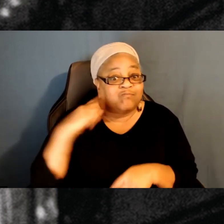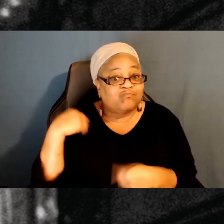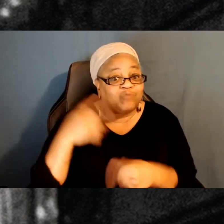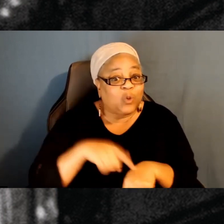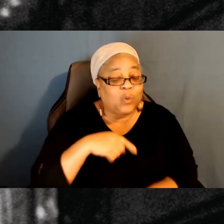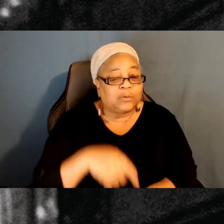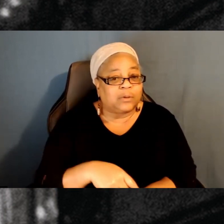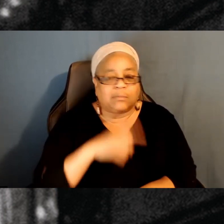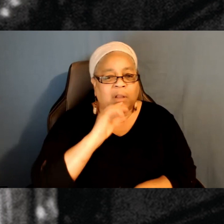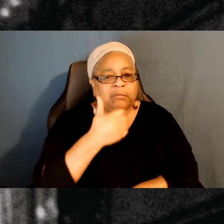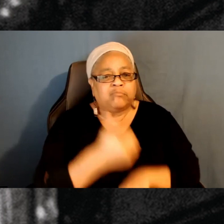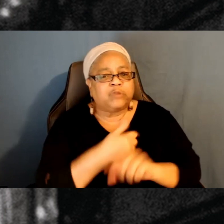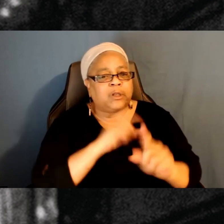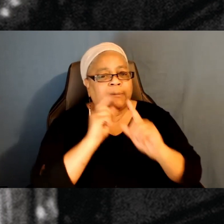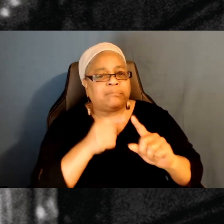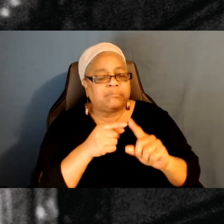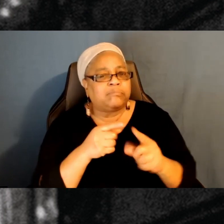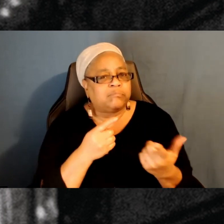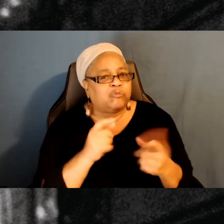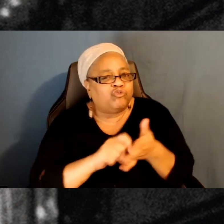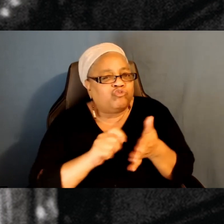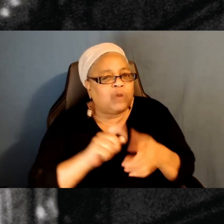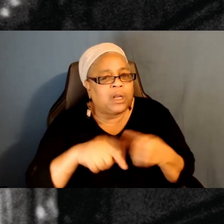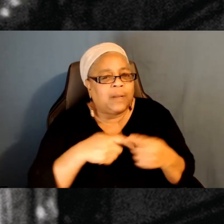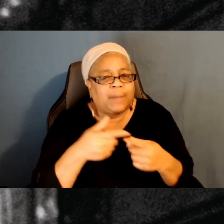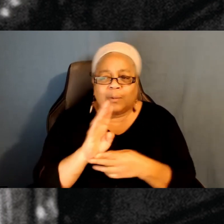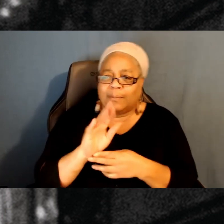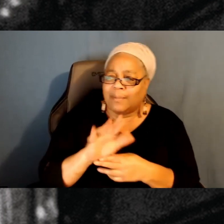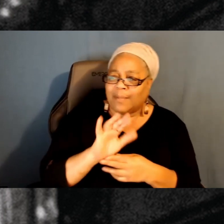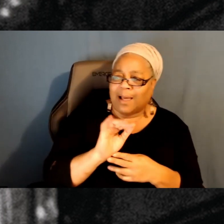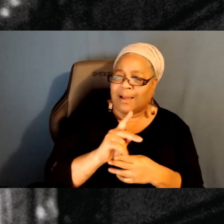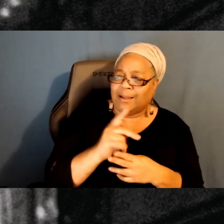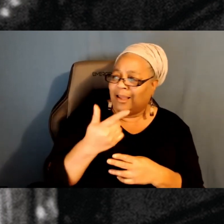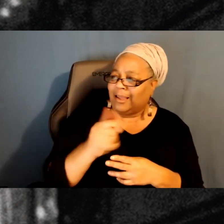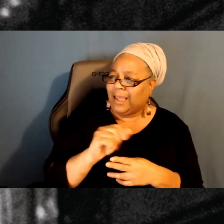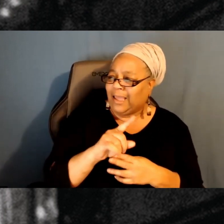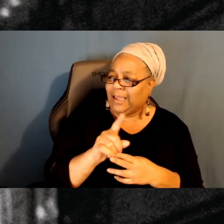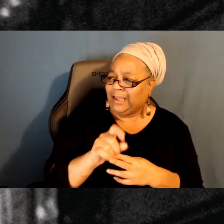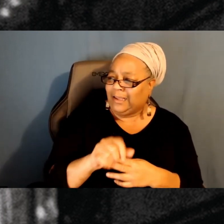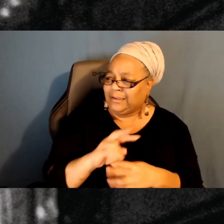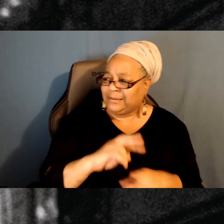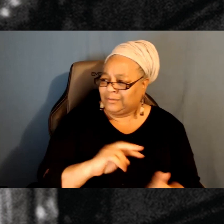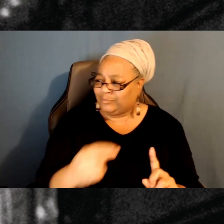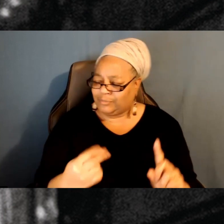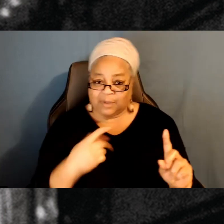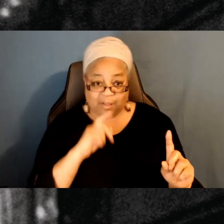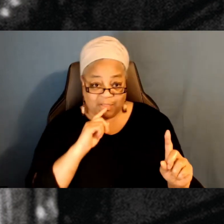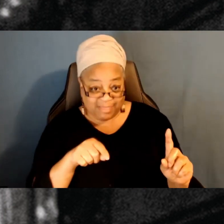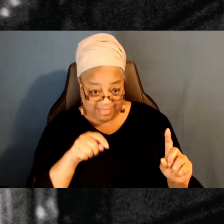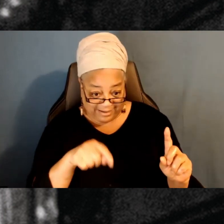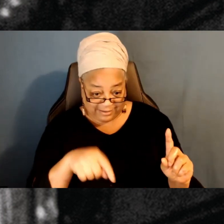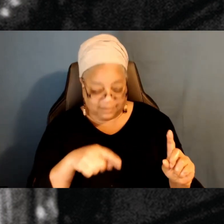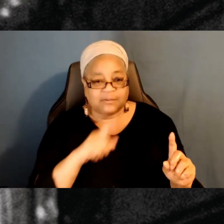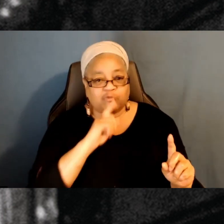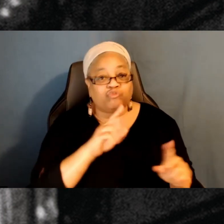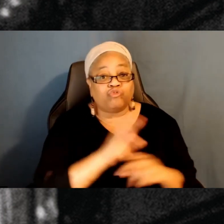to write a book about a Black gaze. What this book is actually a transcription of a conversation